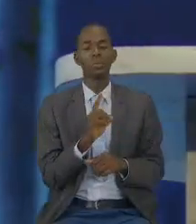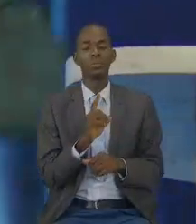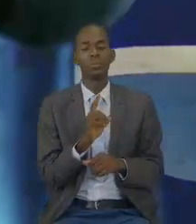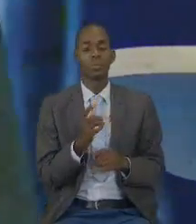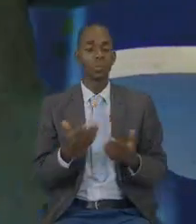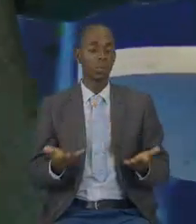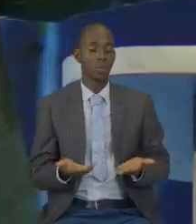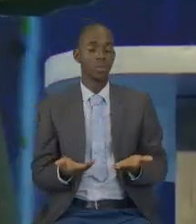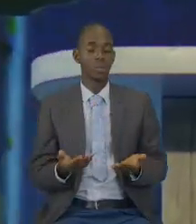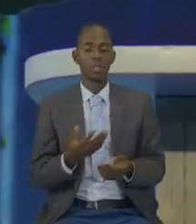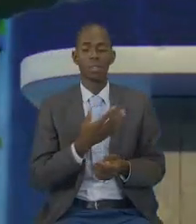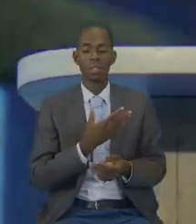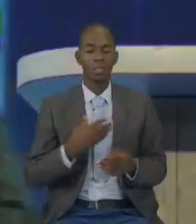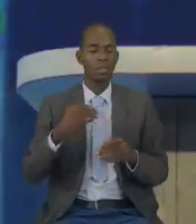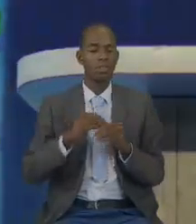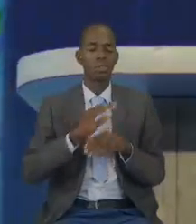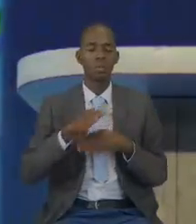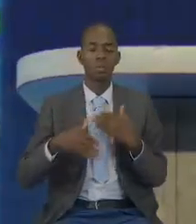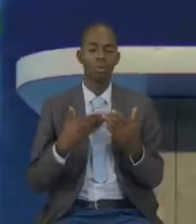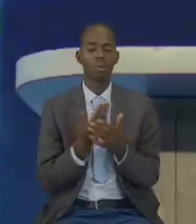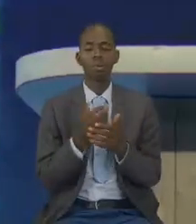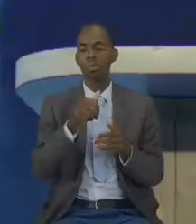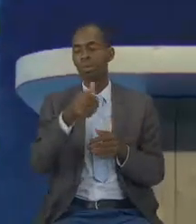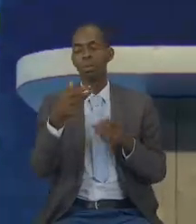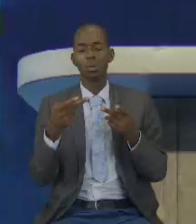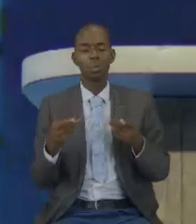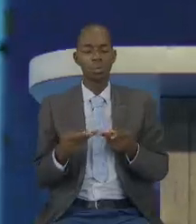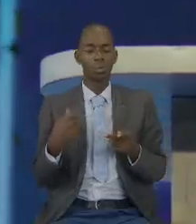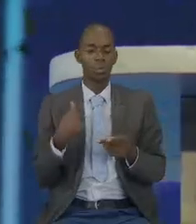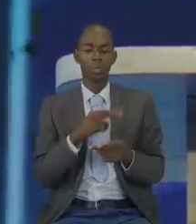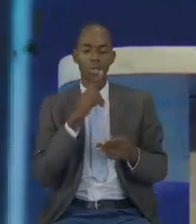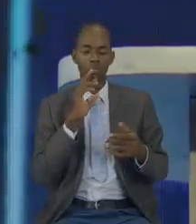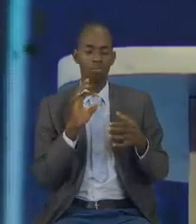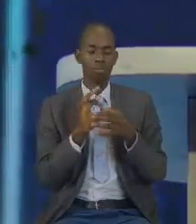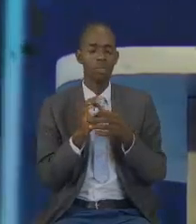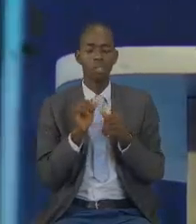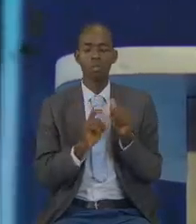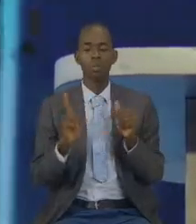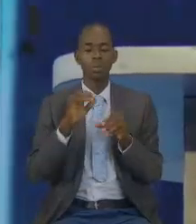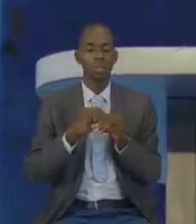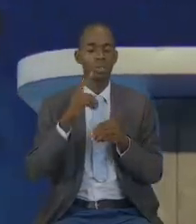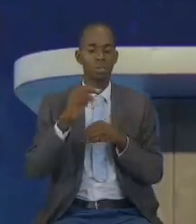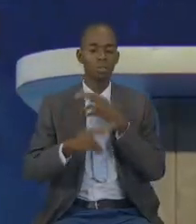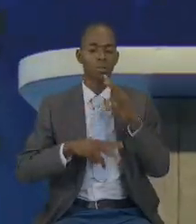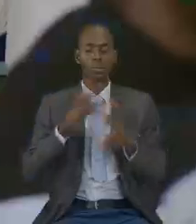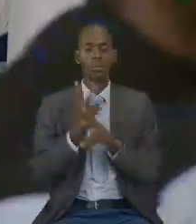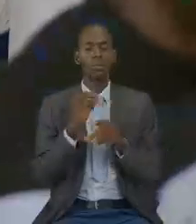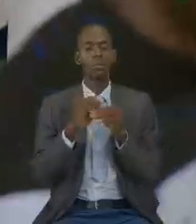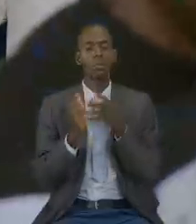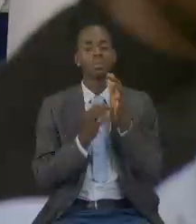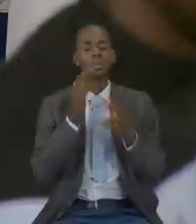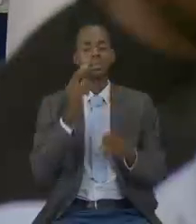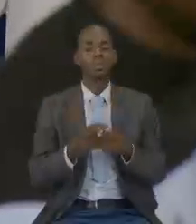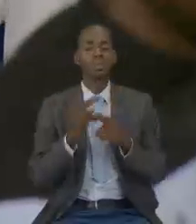here and in all the other places we're connected all over the world in Jesus'